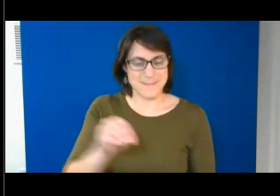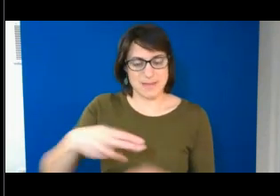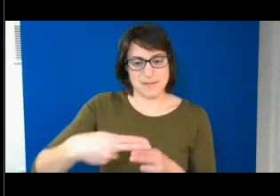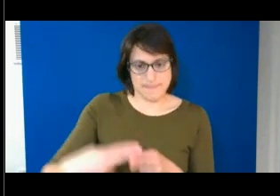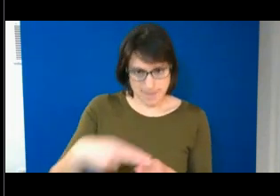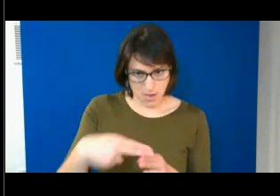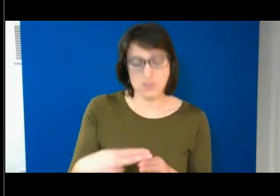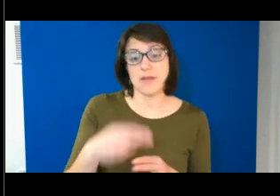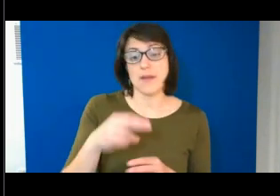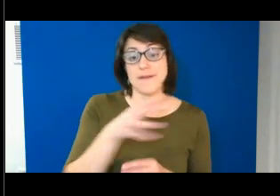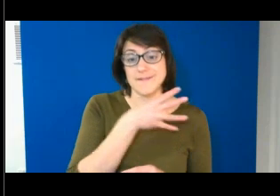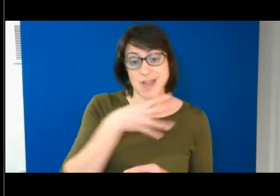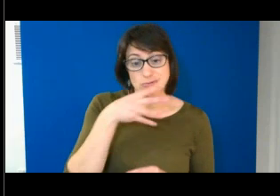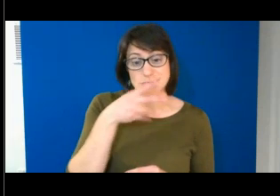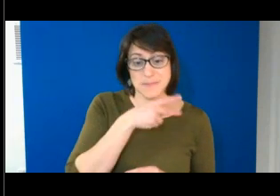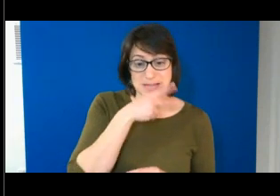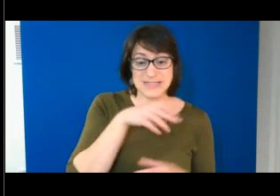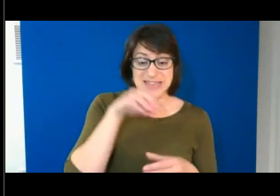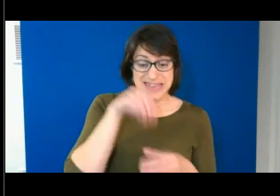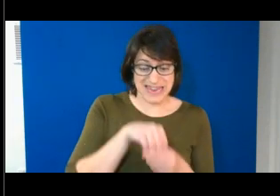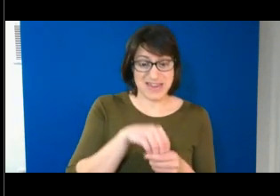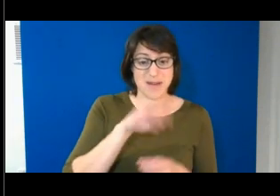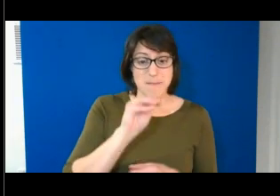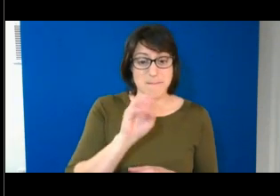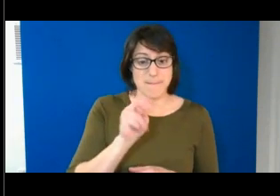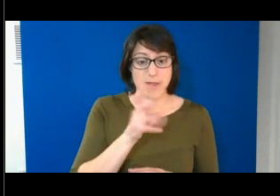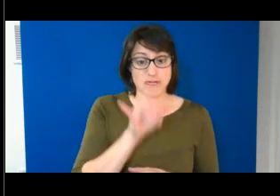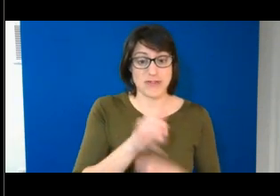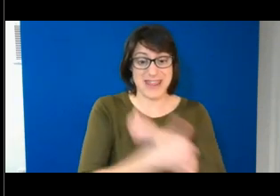alone go out into the landfills.